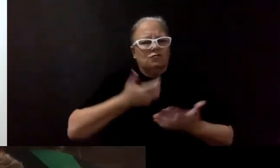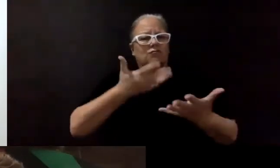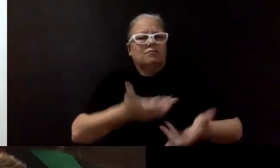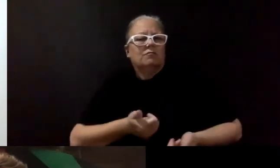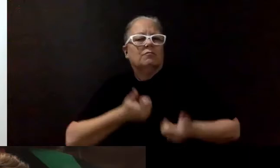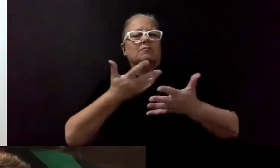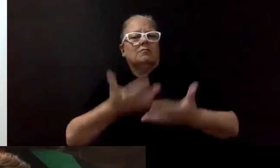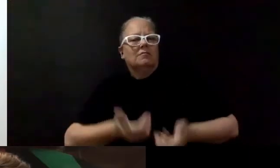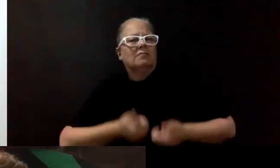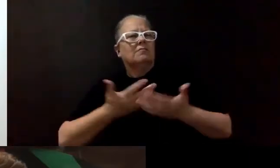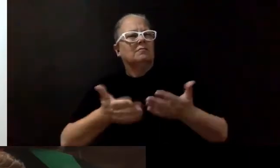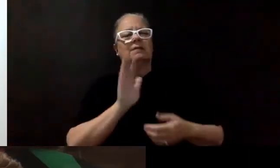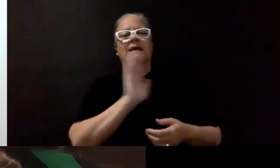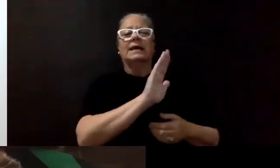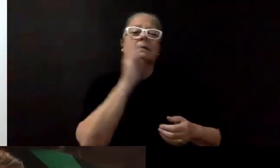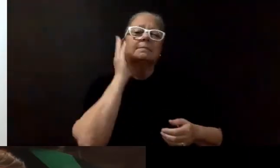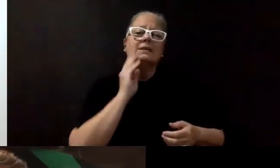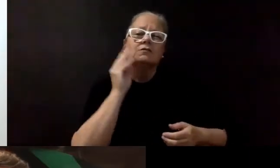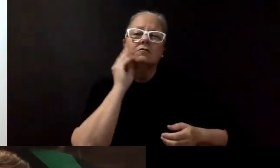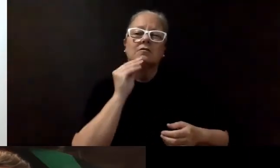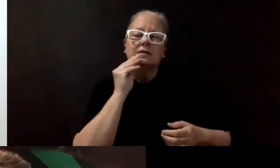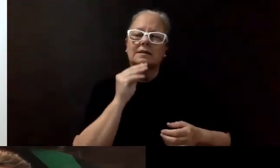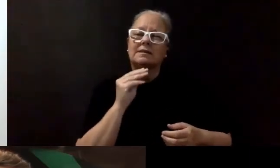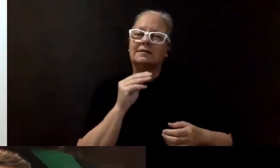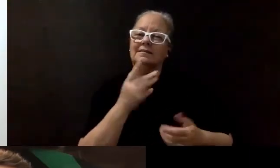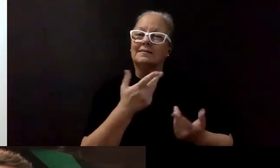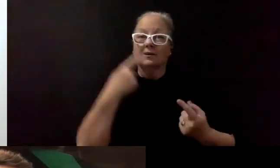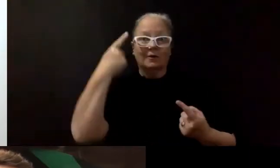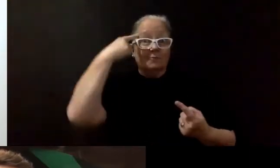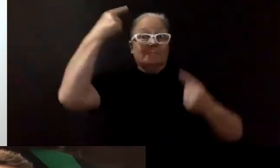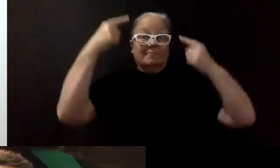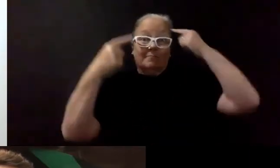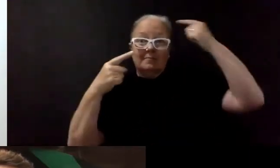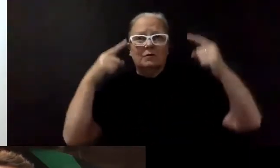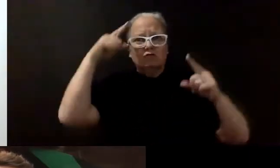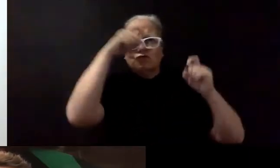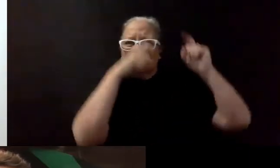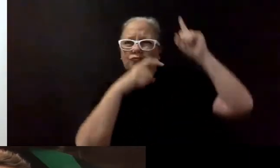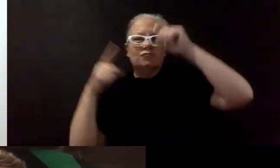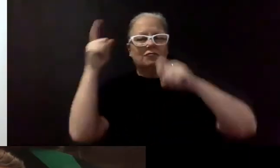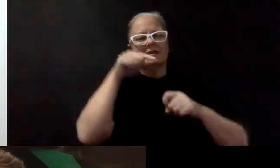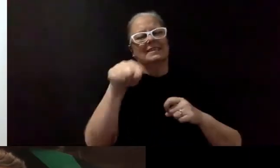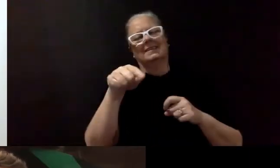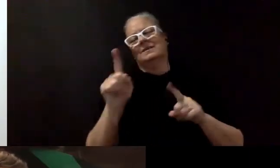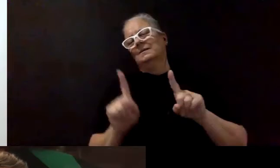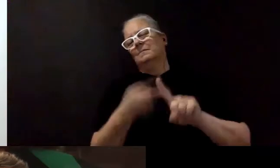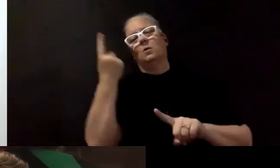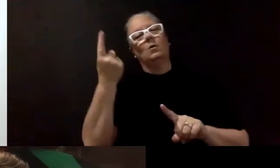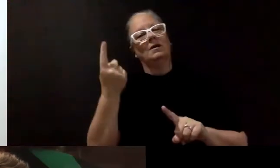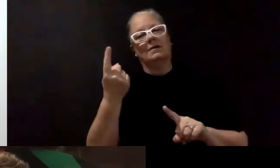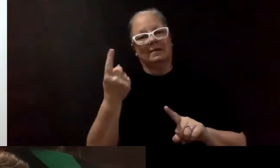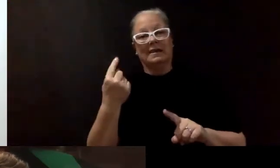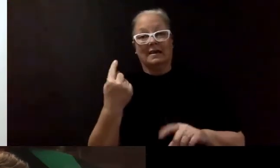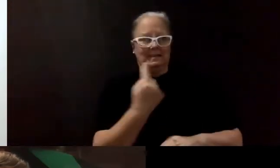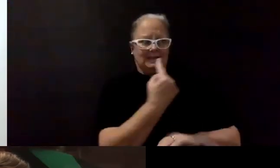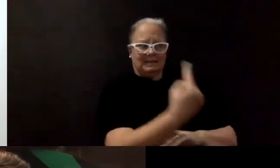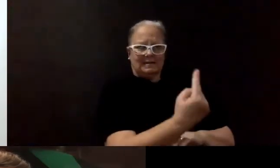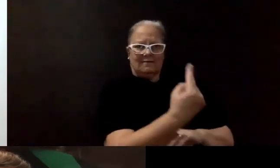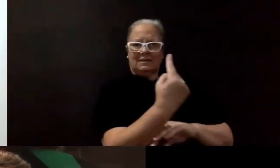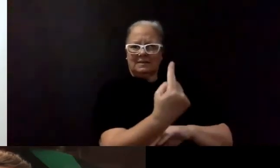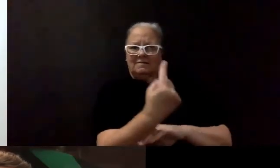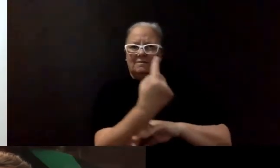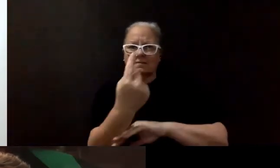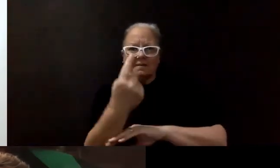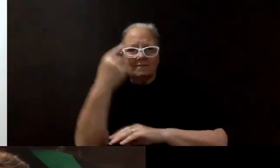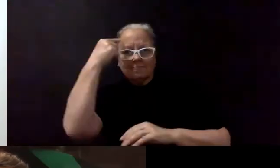them. And that's the great thing about creativity, is that it's something that is so individualistic, but also